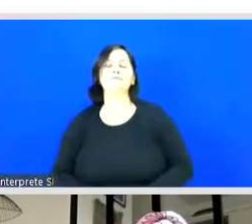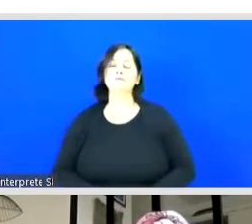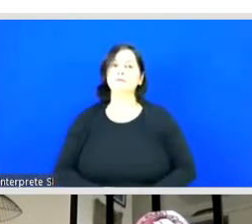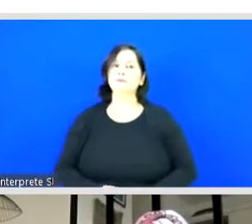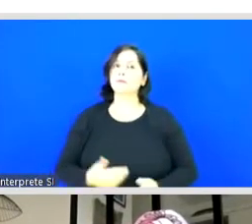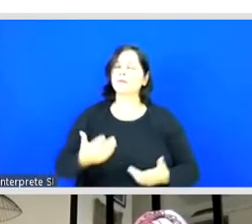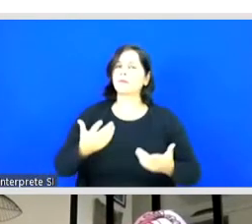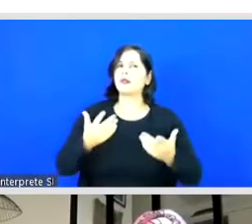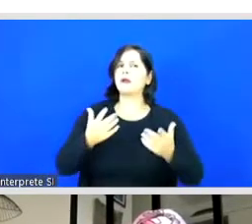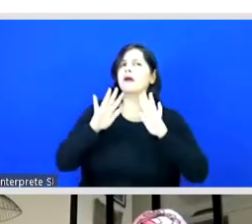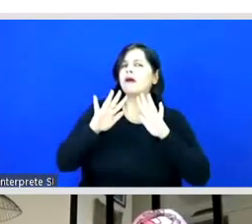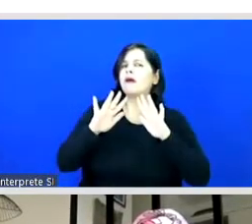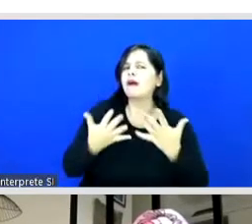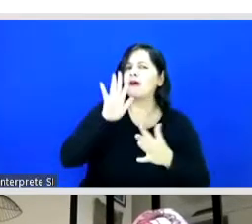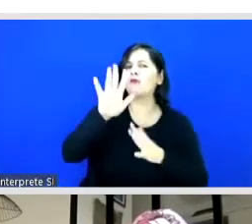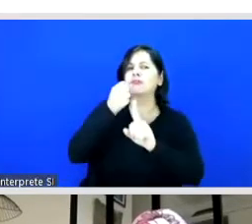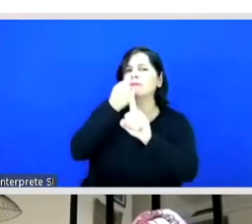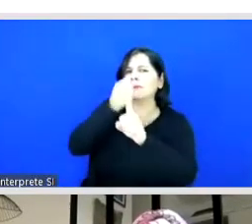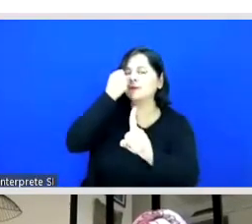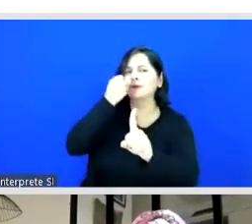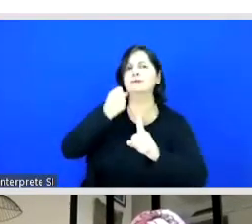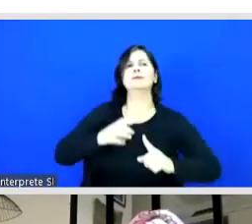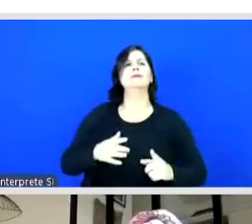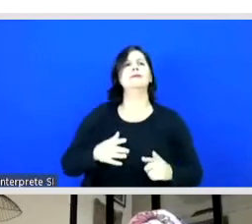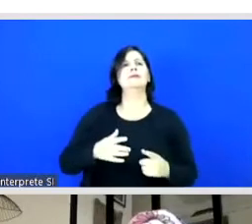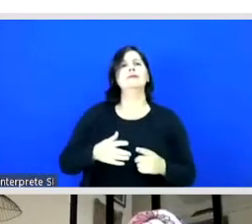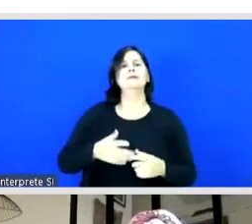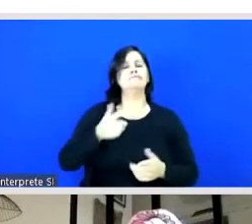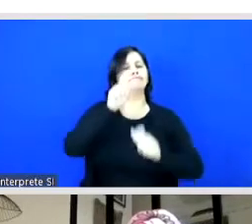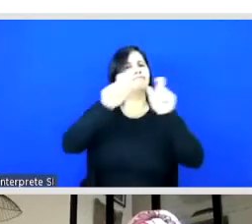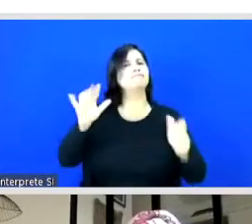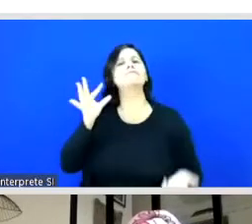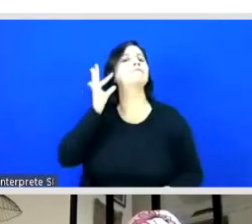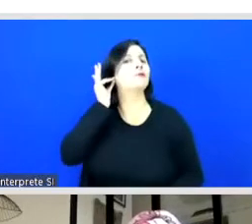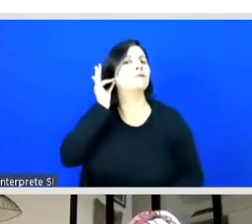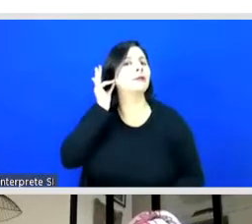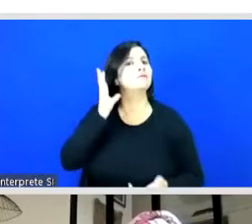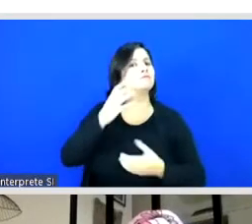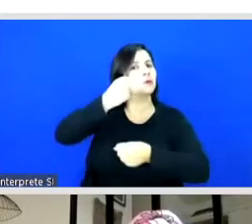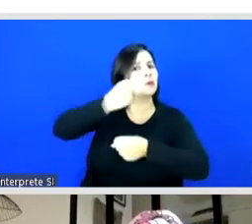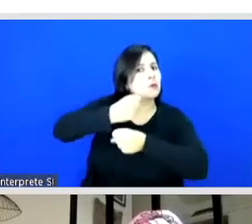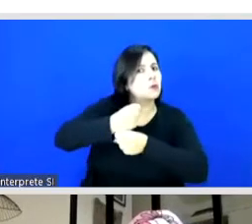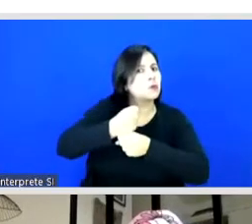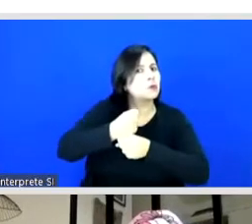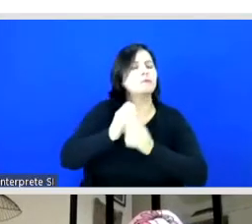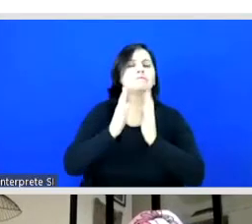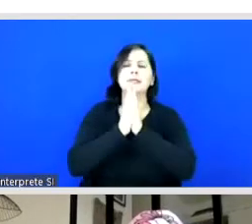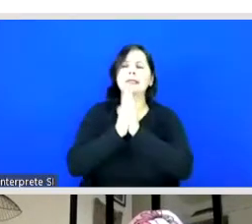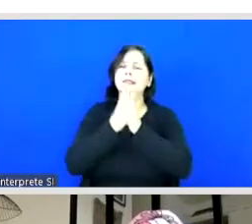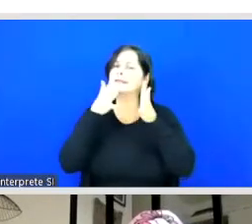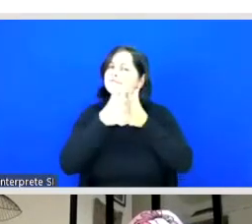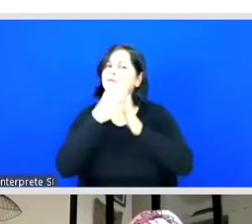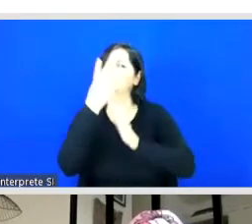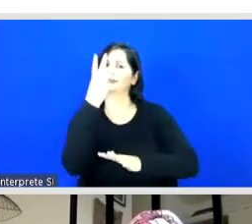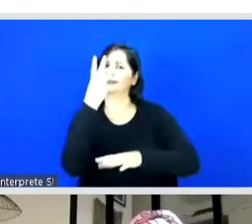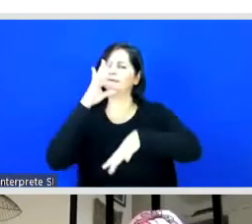have 3 minutes. Thank you very much, and hello to everyone, and Your Excellency Mary Robinson